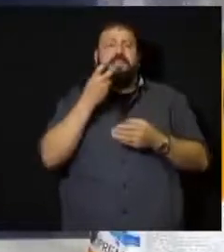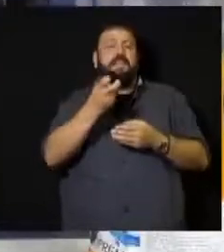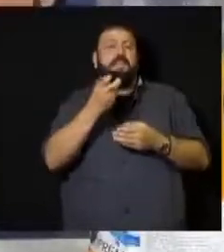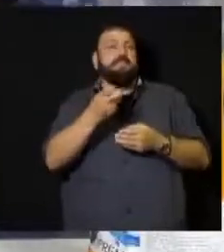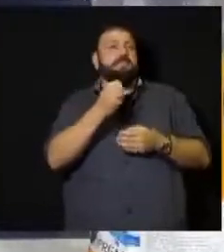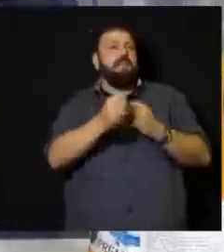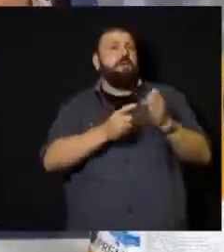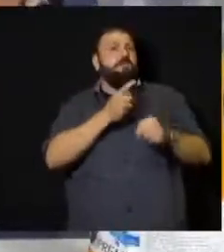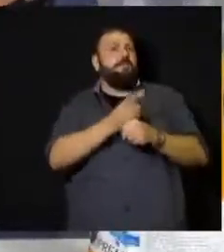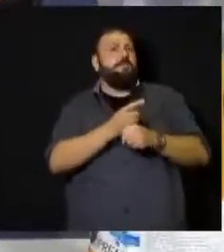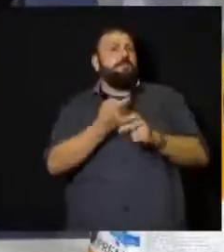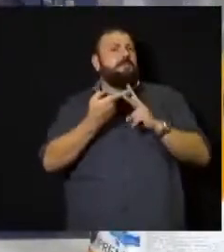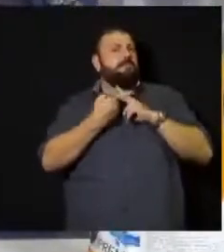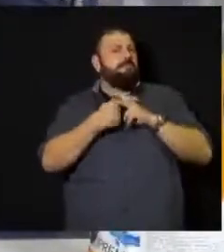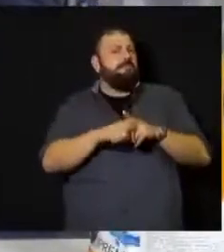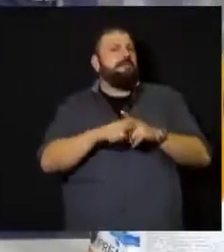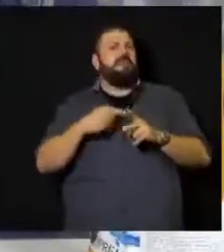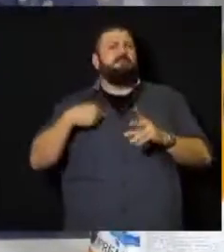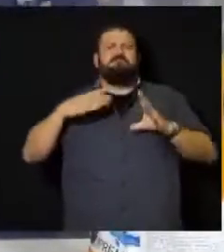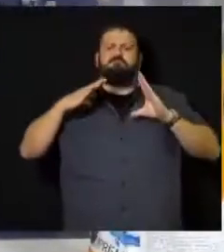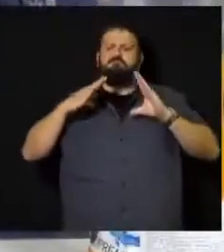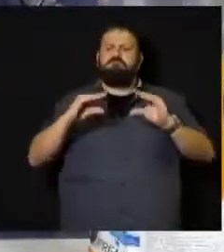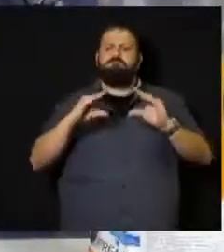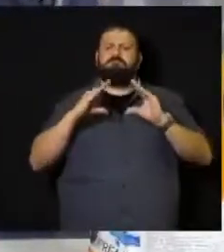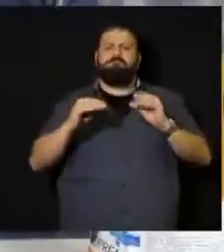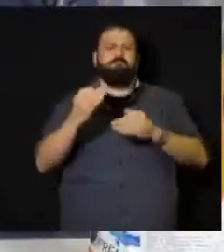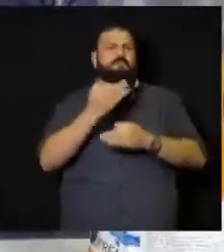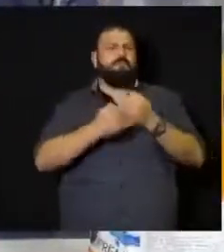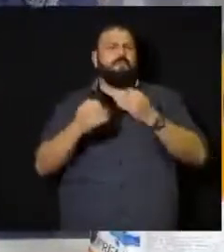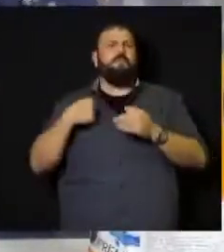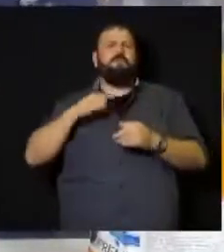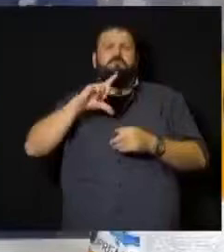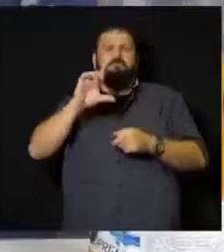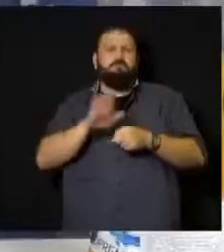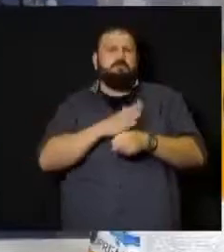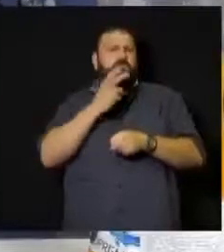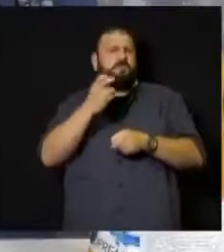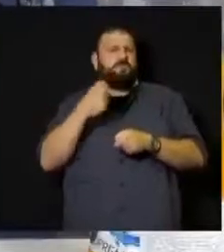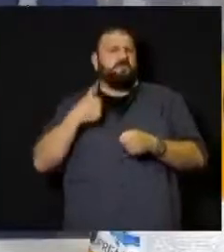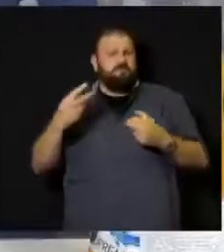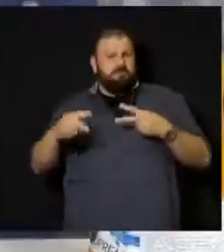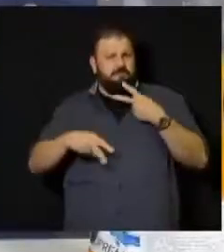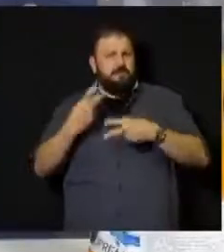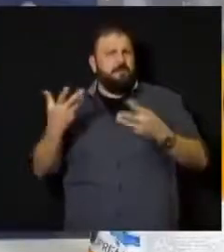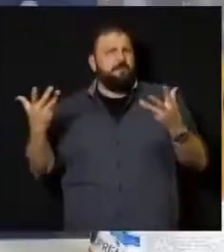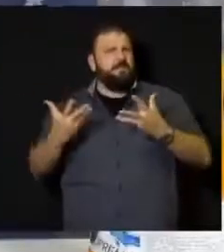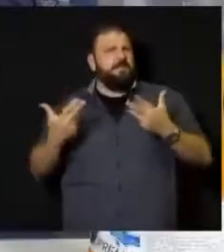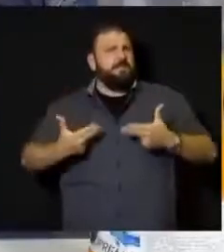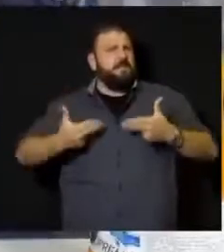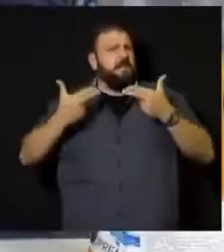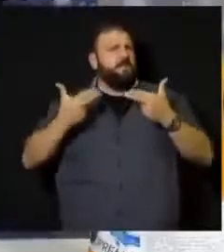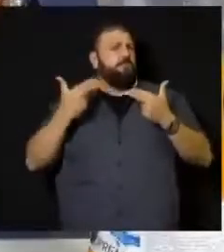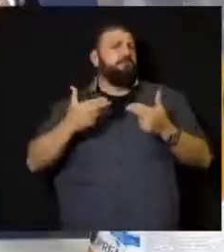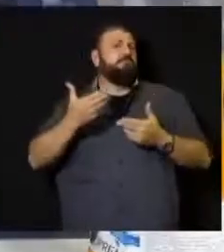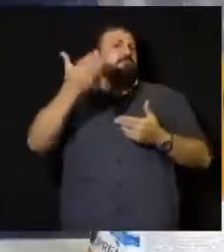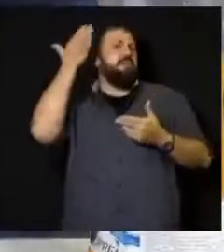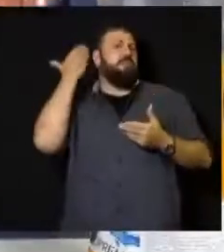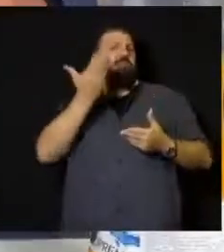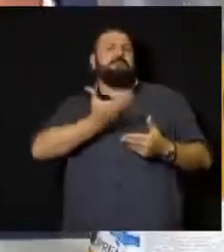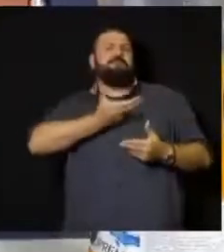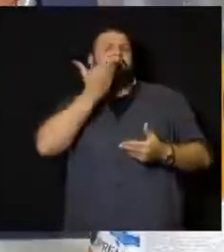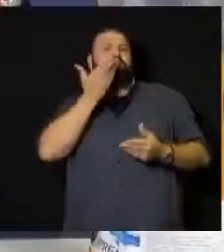has extended for a year and a half now. And this gives the opportunity to start teaching. And of course, we made